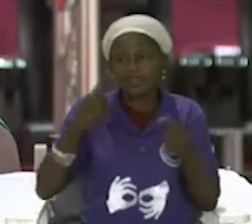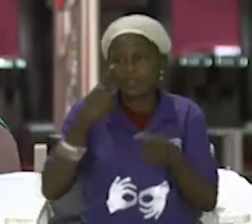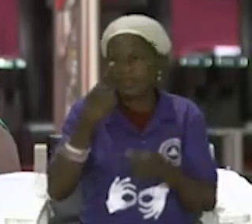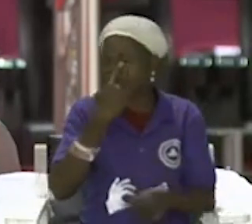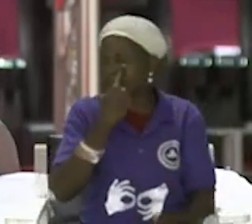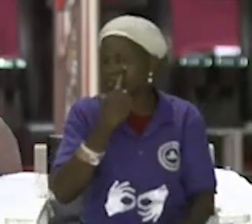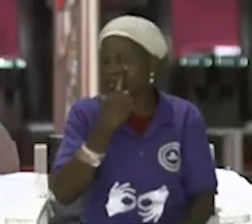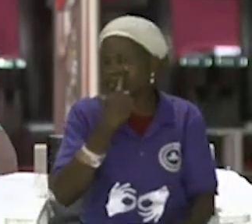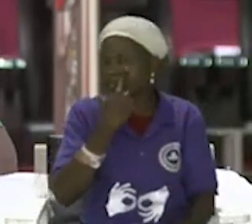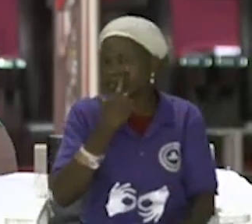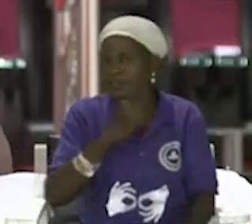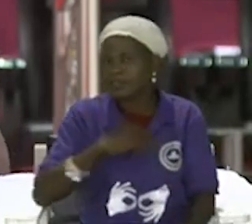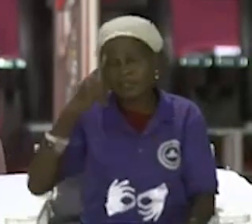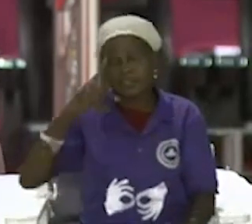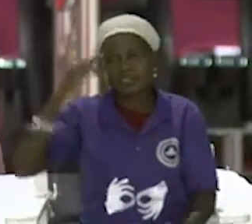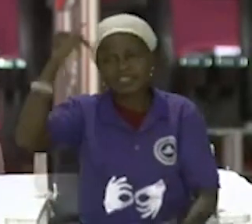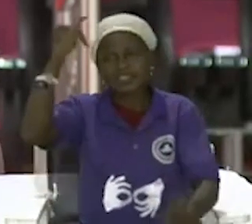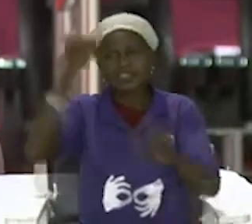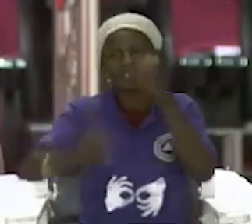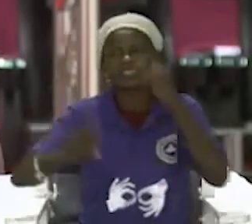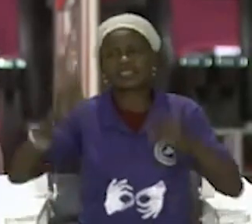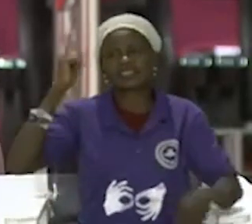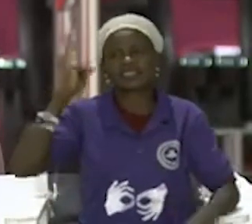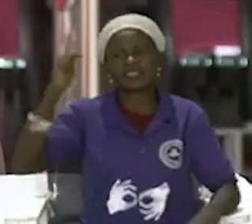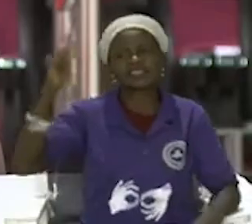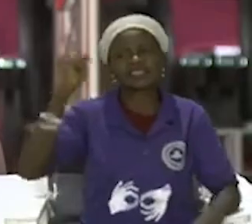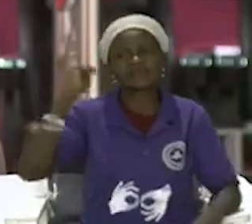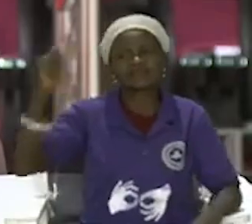I think it was the last testimony.